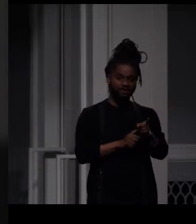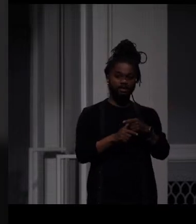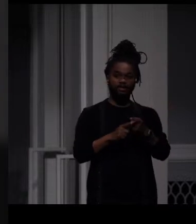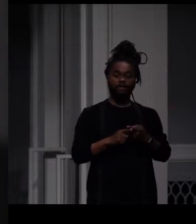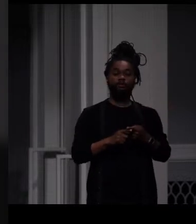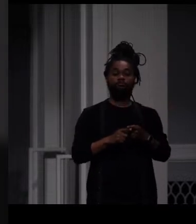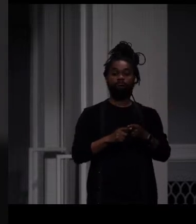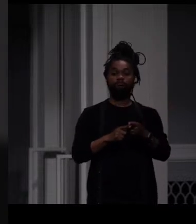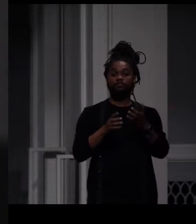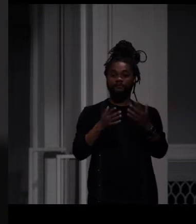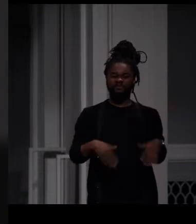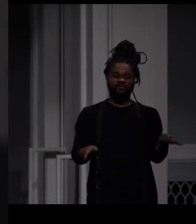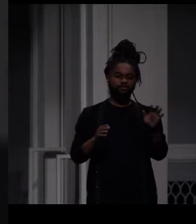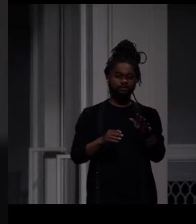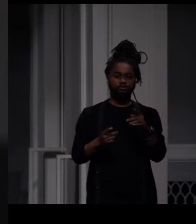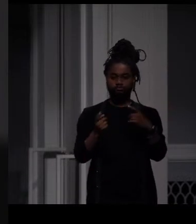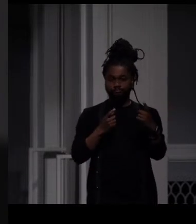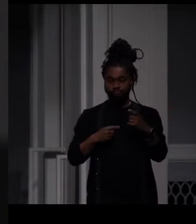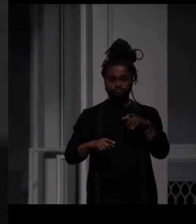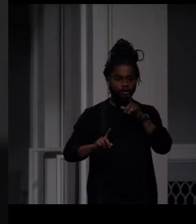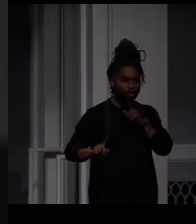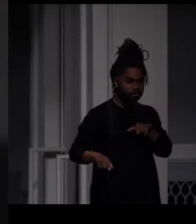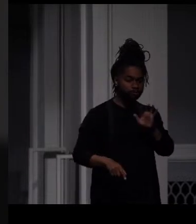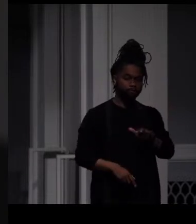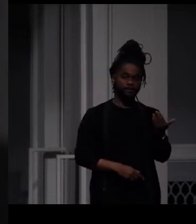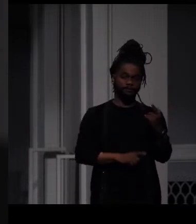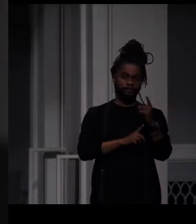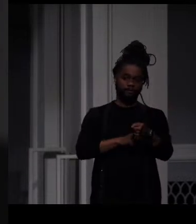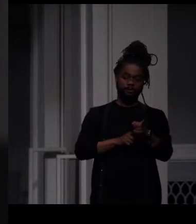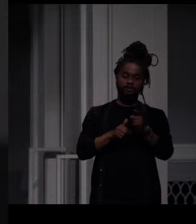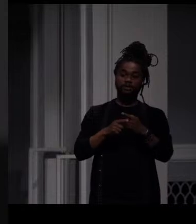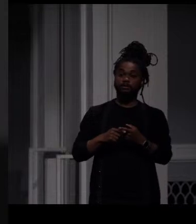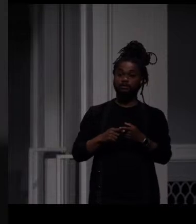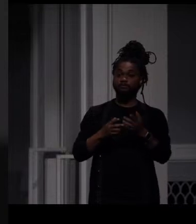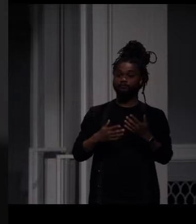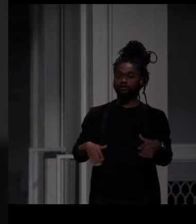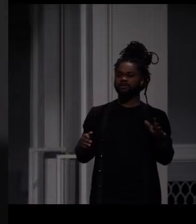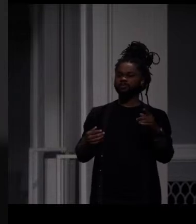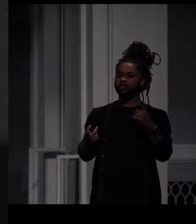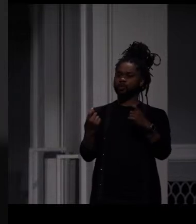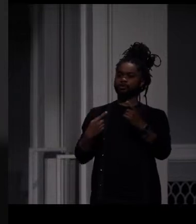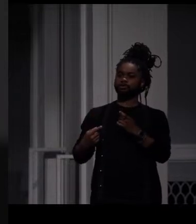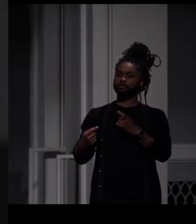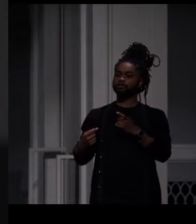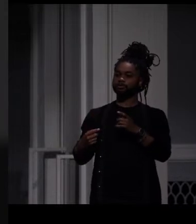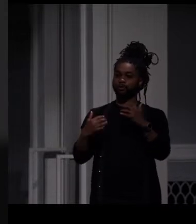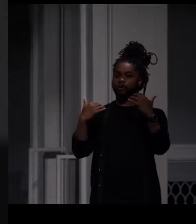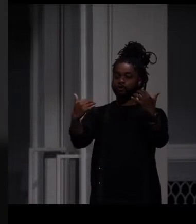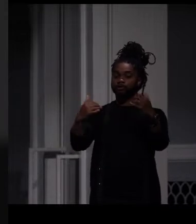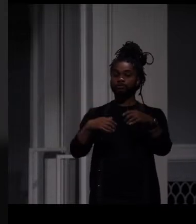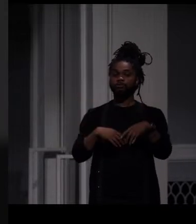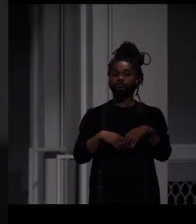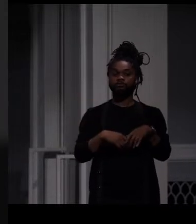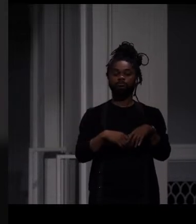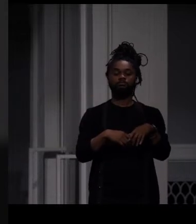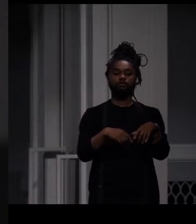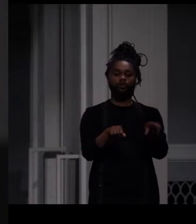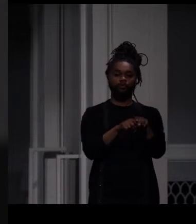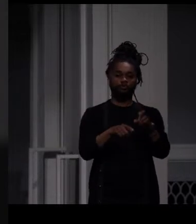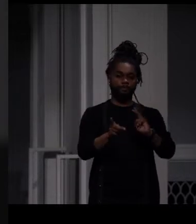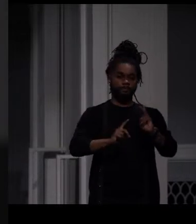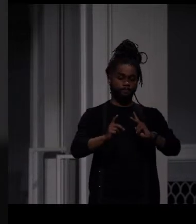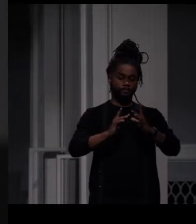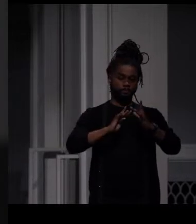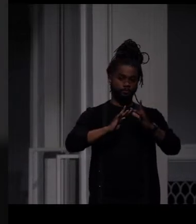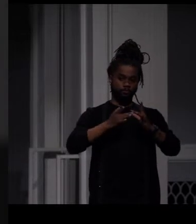have a Q&A for about 15 minutes. And after that, she will take questions from the audience, including from those of you who are online. So